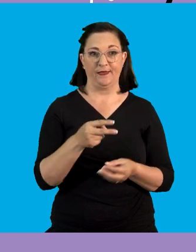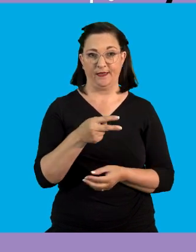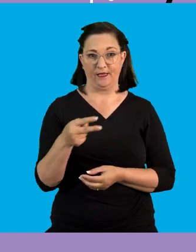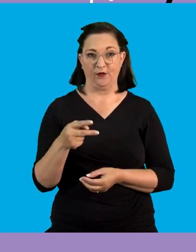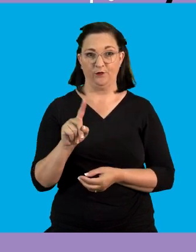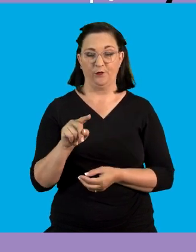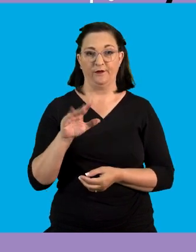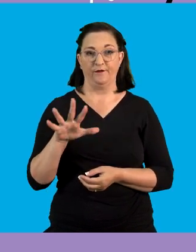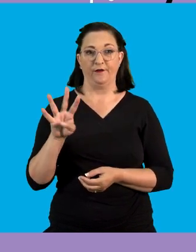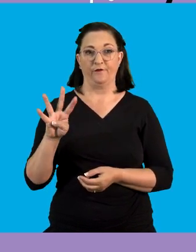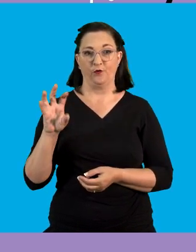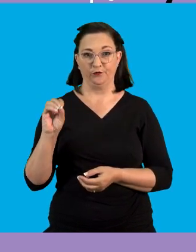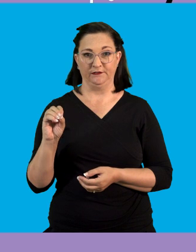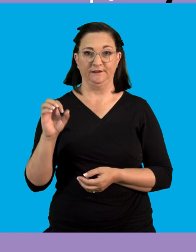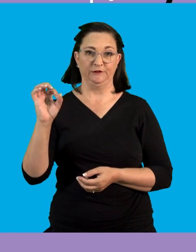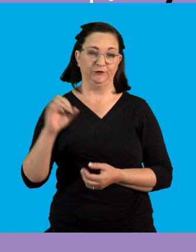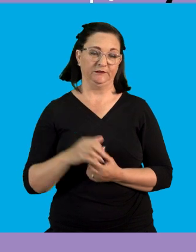a pentagon